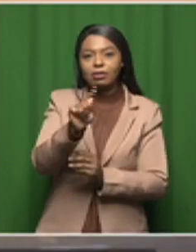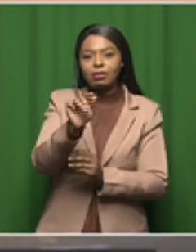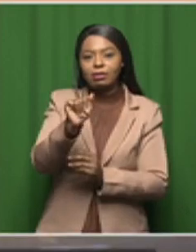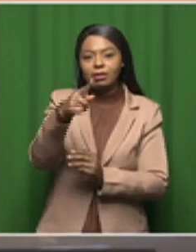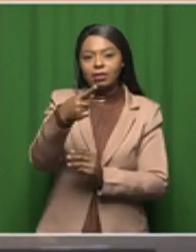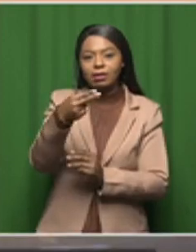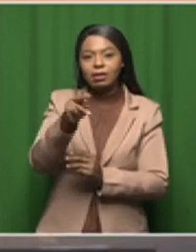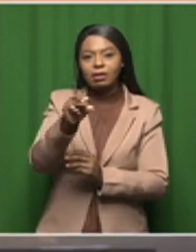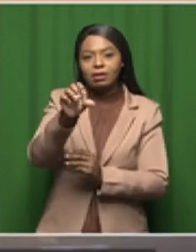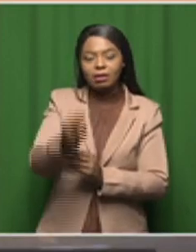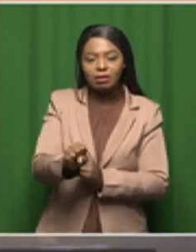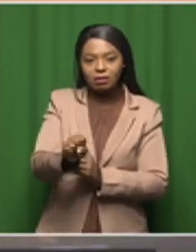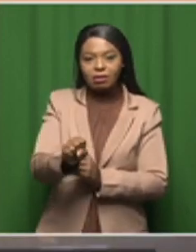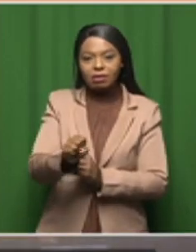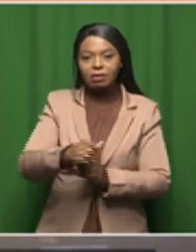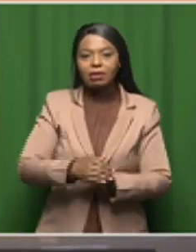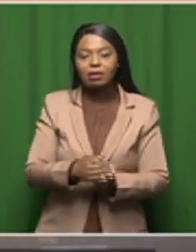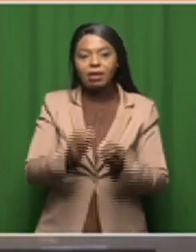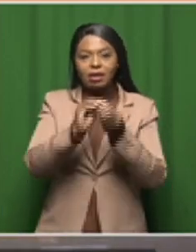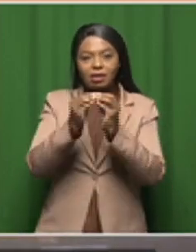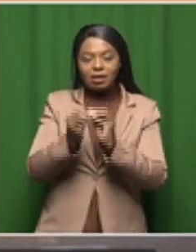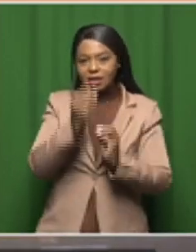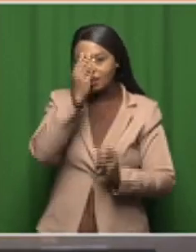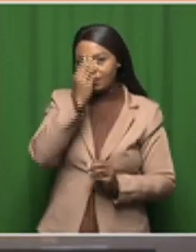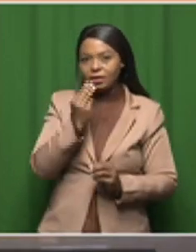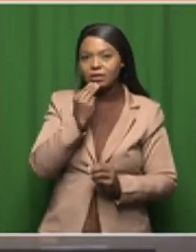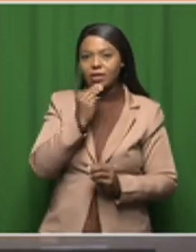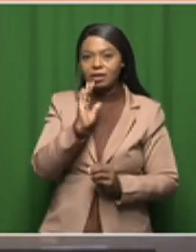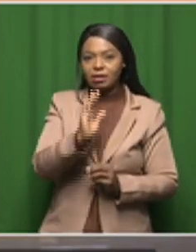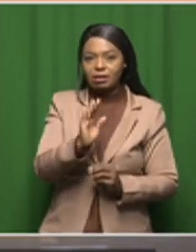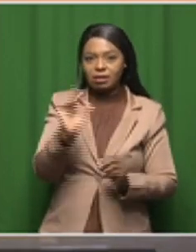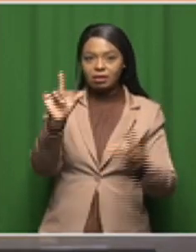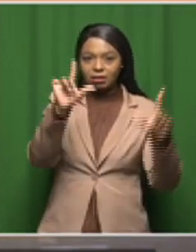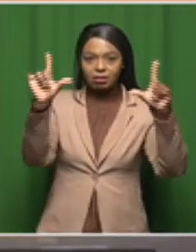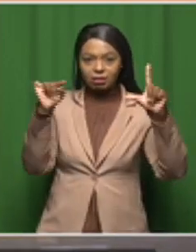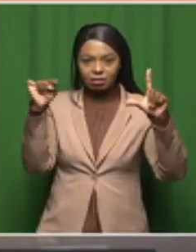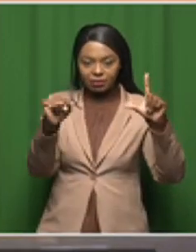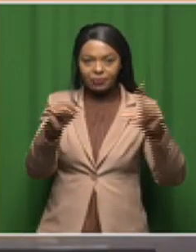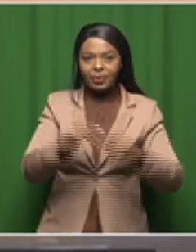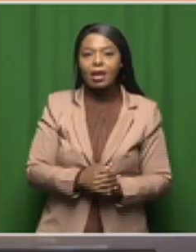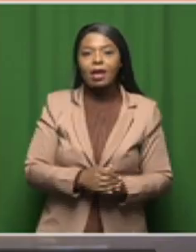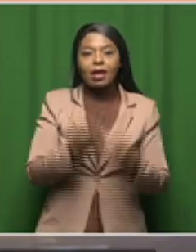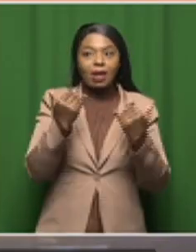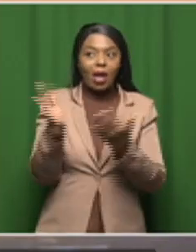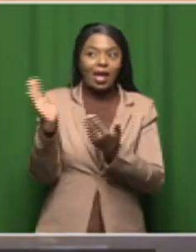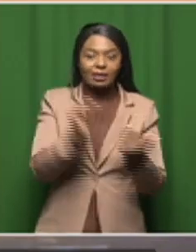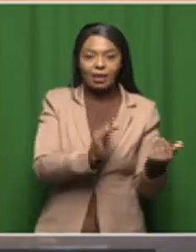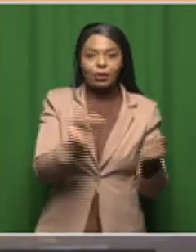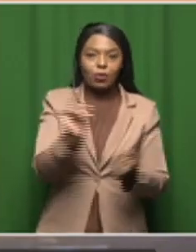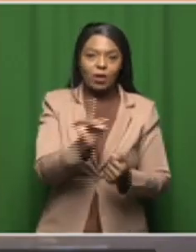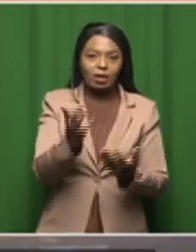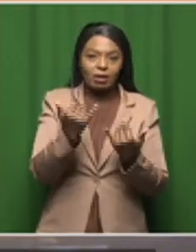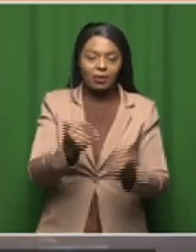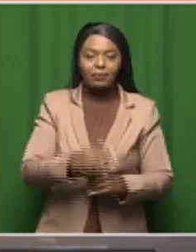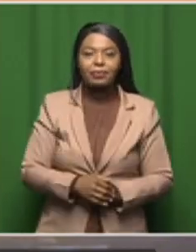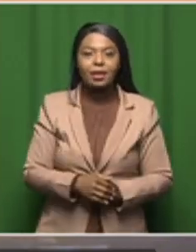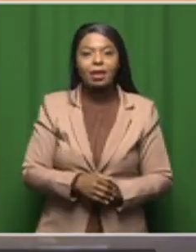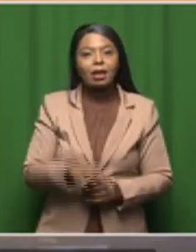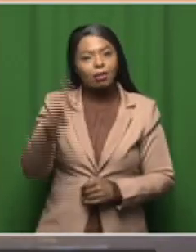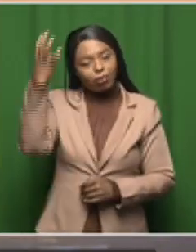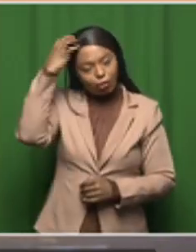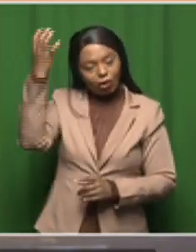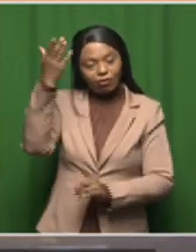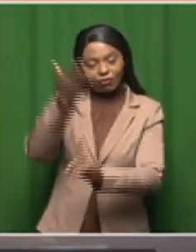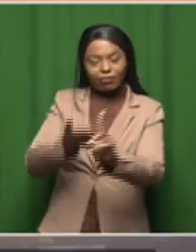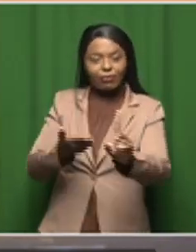morning. Professor Kim Berman joins us this morning to chat about this exhibition, of course, what we can expect. Good morning. Thank you, Prof. Welcome.